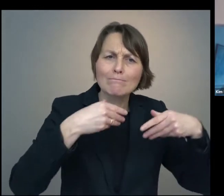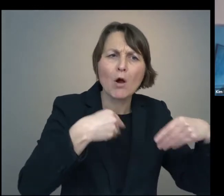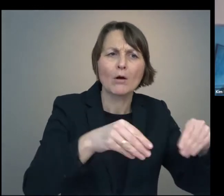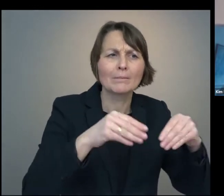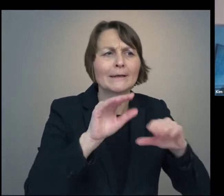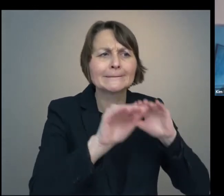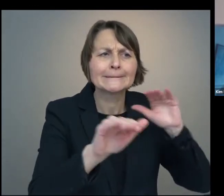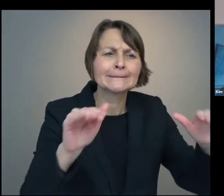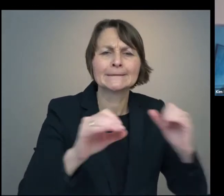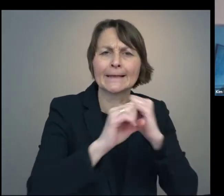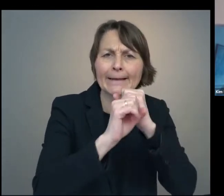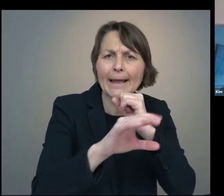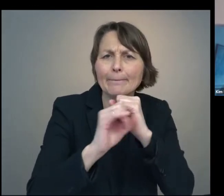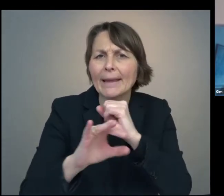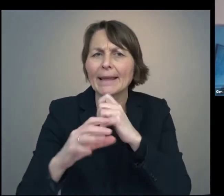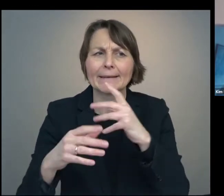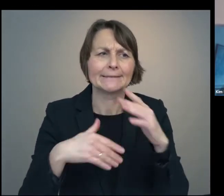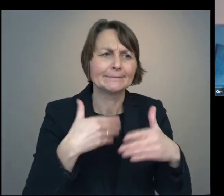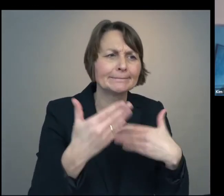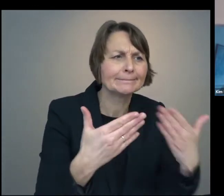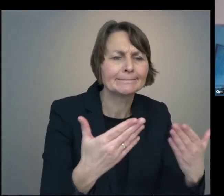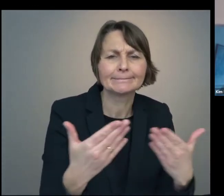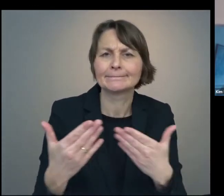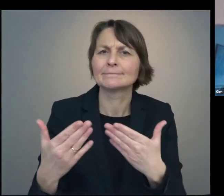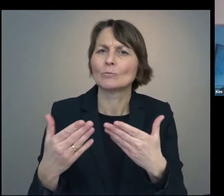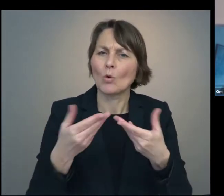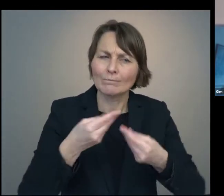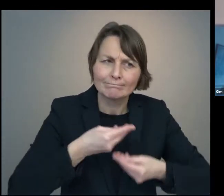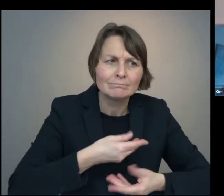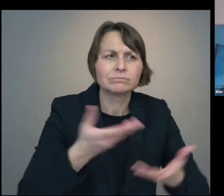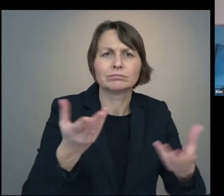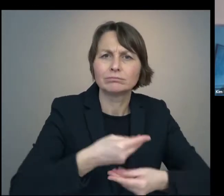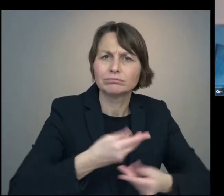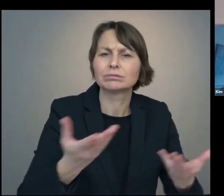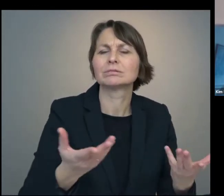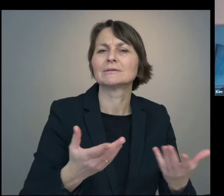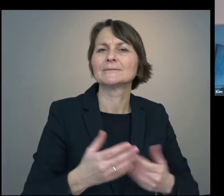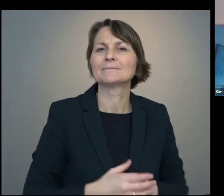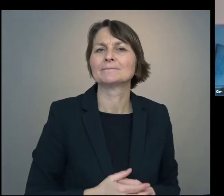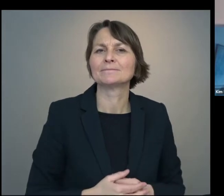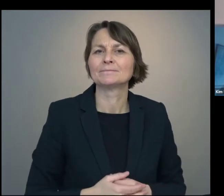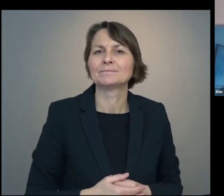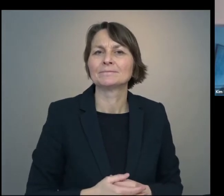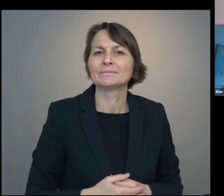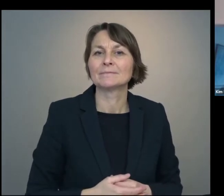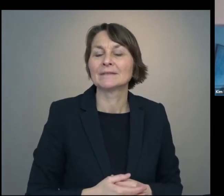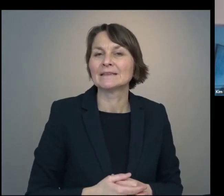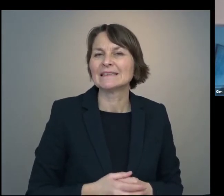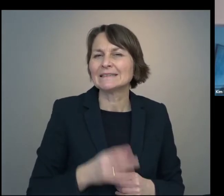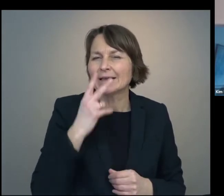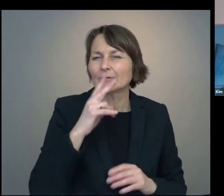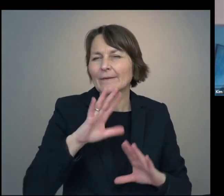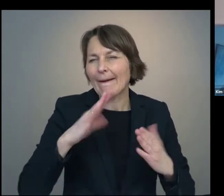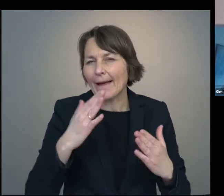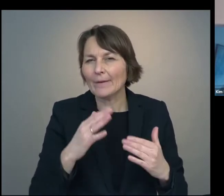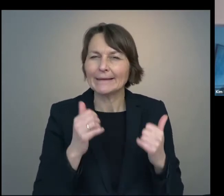well, and we are looking into how we can do follow the sun support.